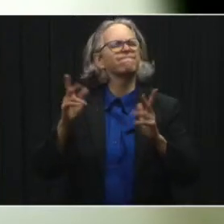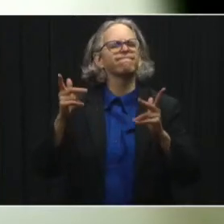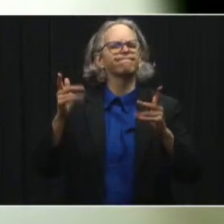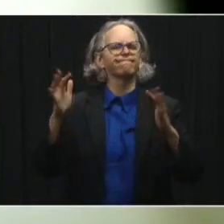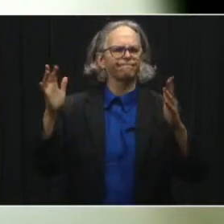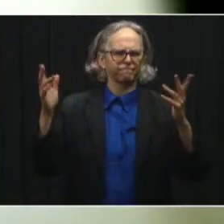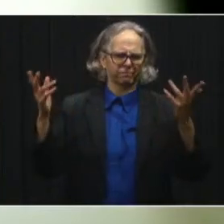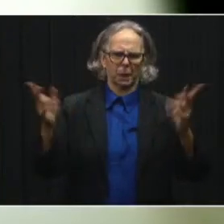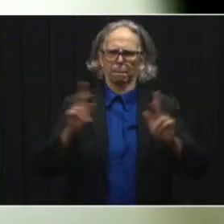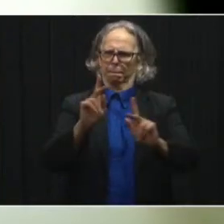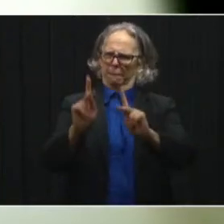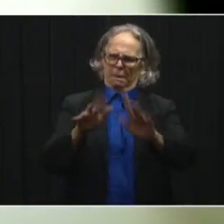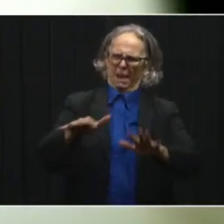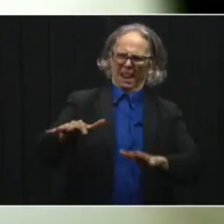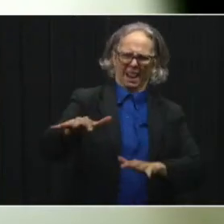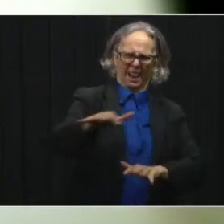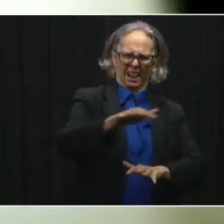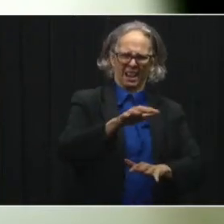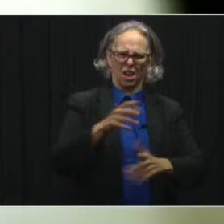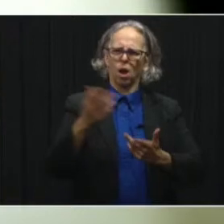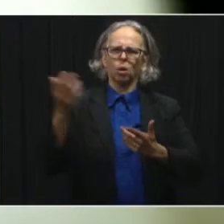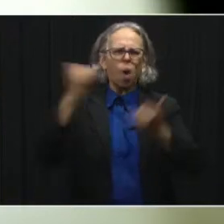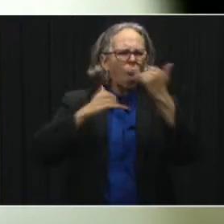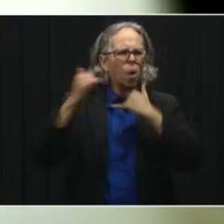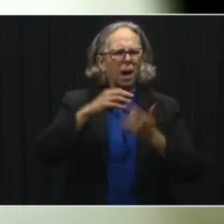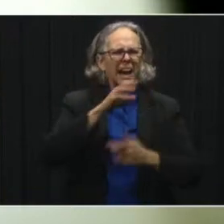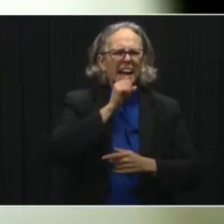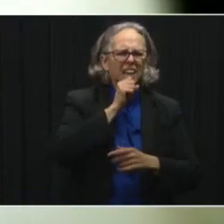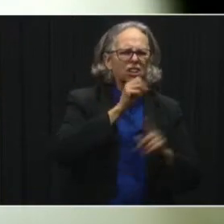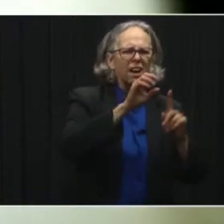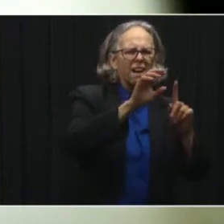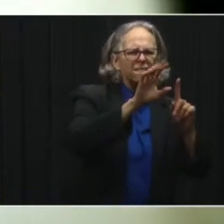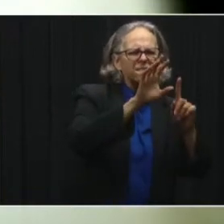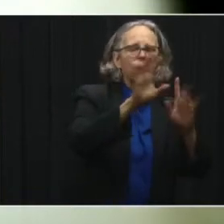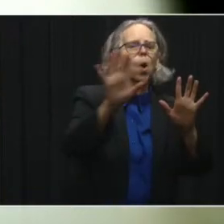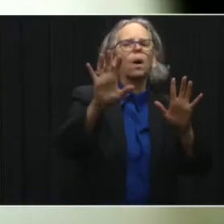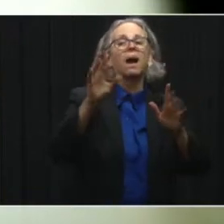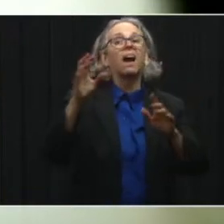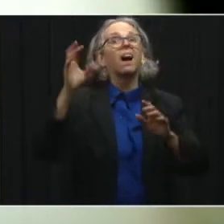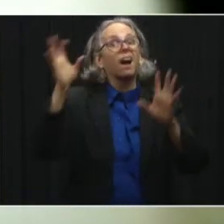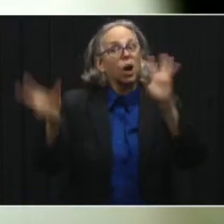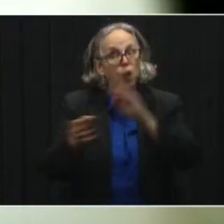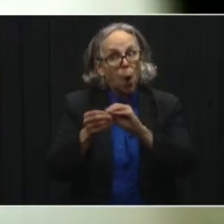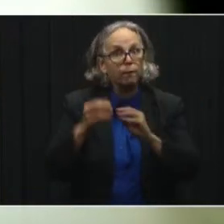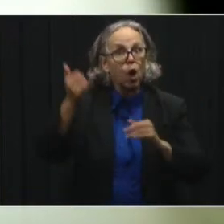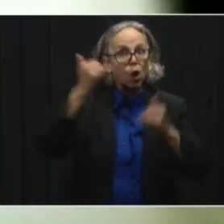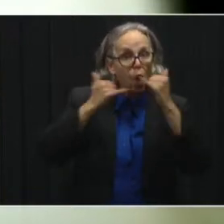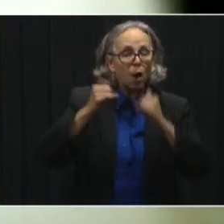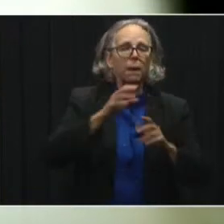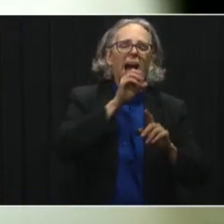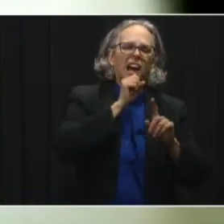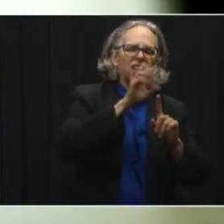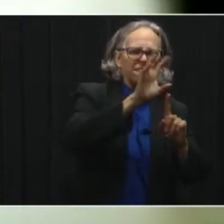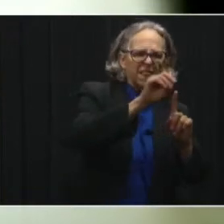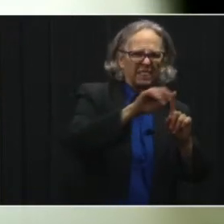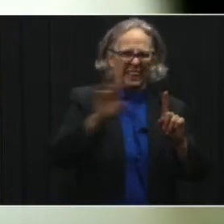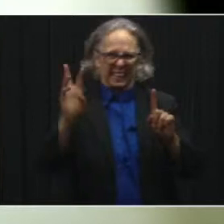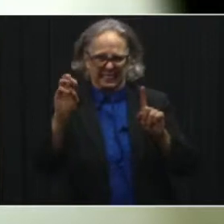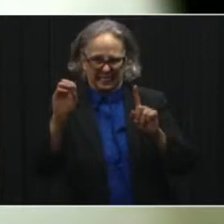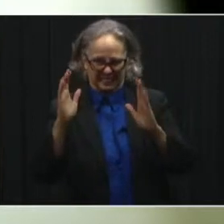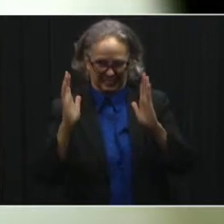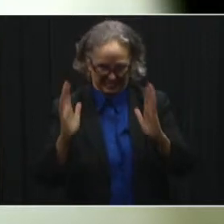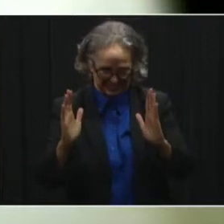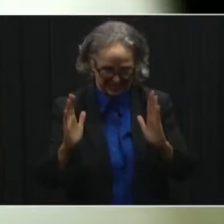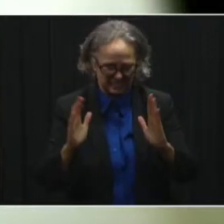of calls were not as frequent and not as much. This time around, our criteria that we've